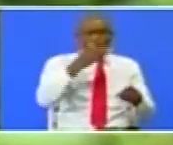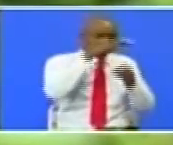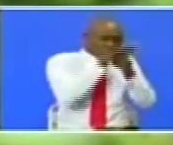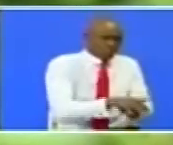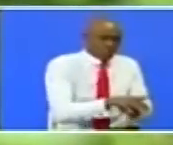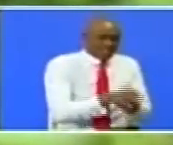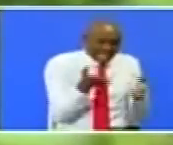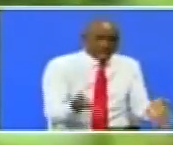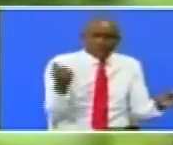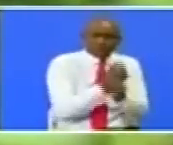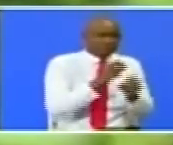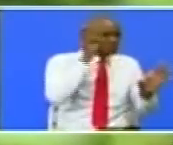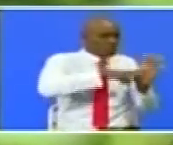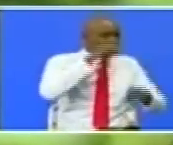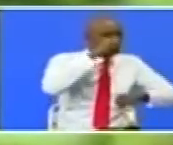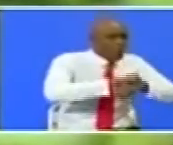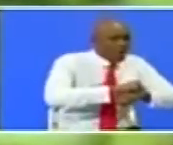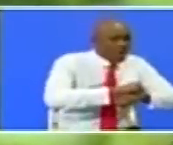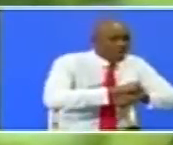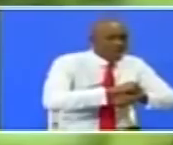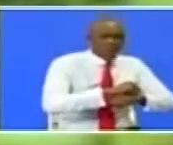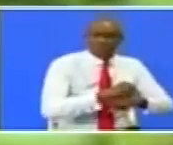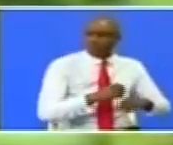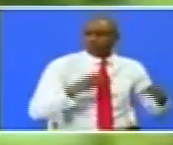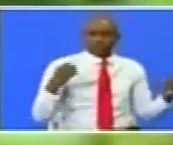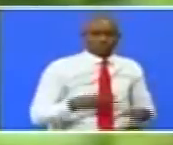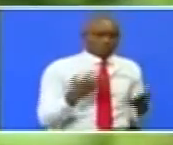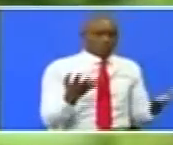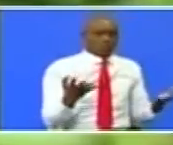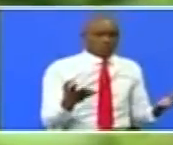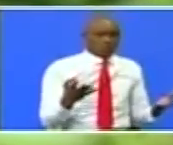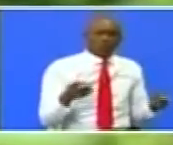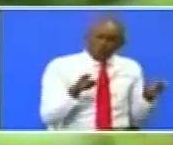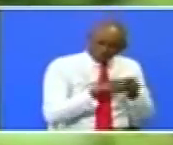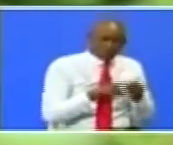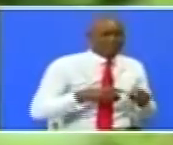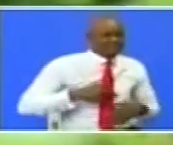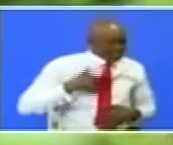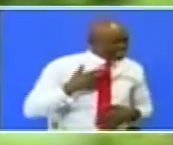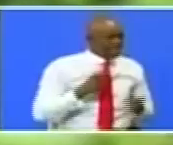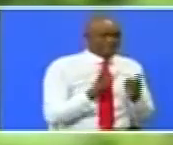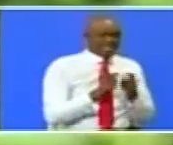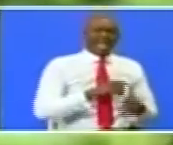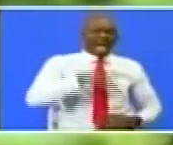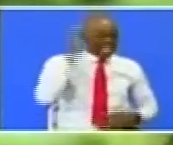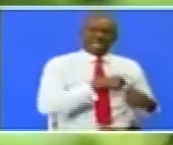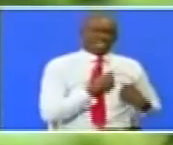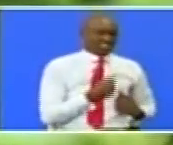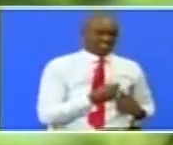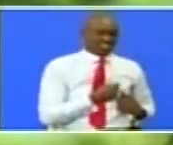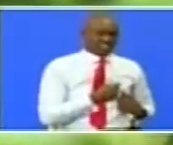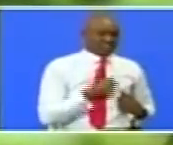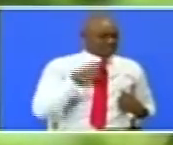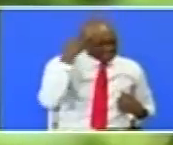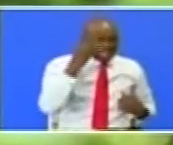is being denied a chance in school. It really took me aback. I also felt really hurt, and I